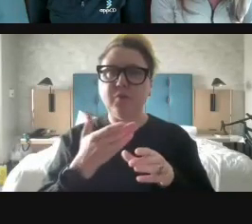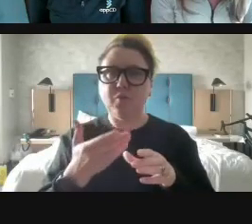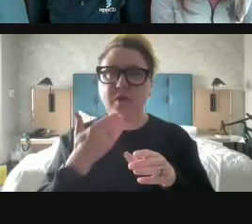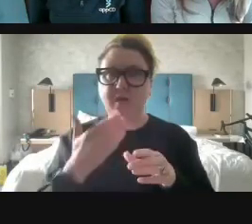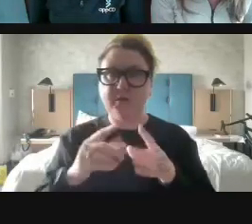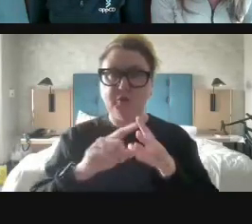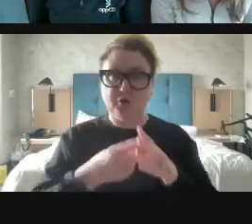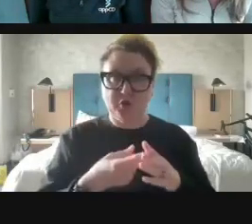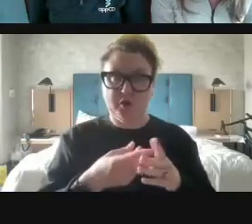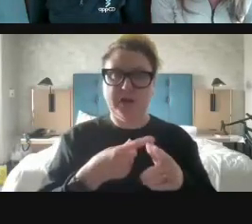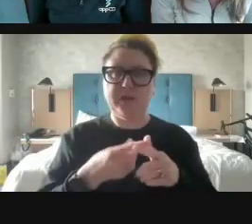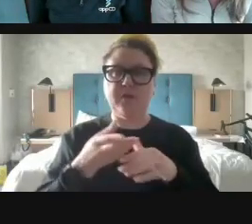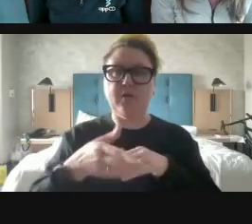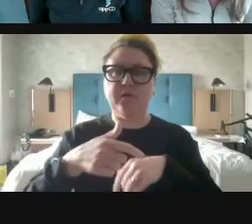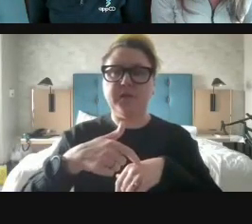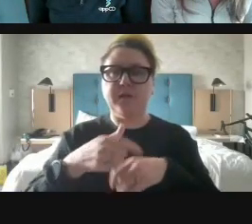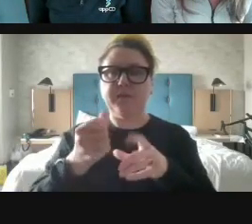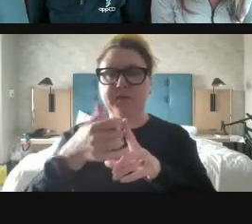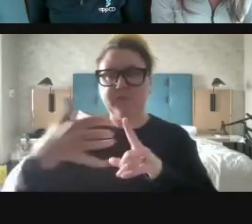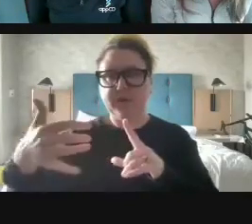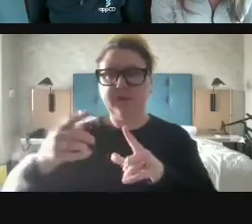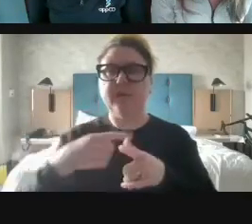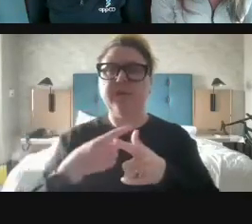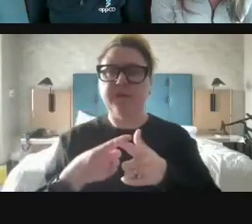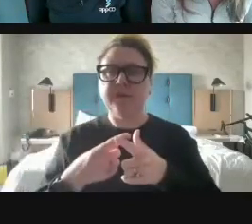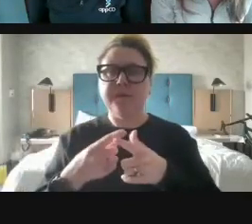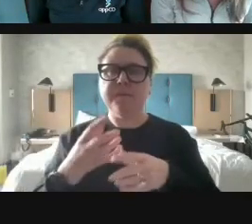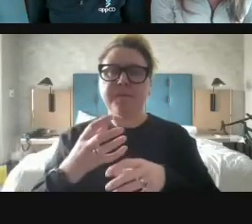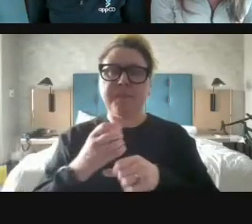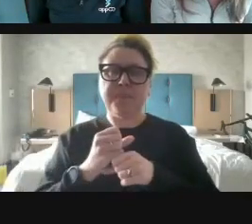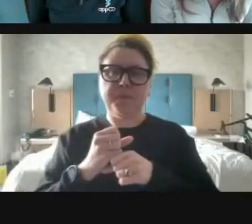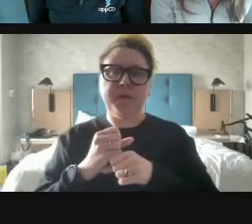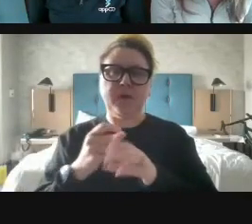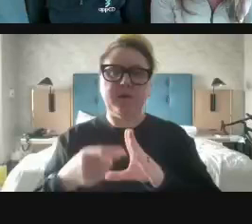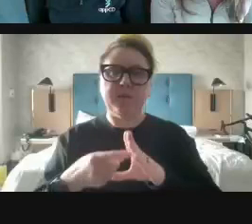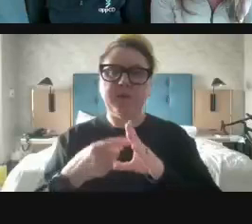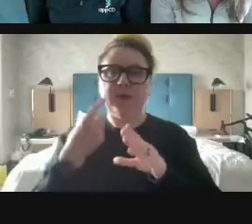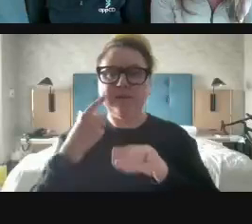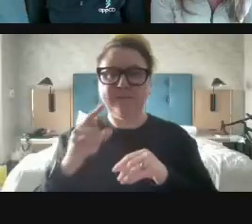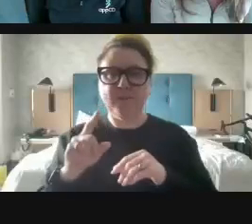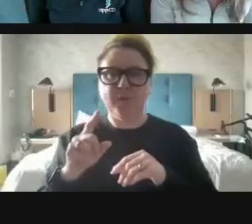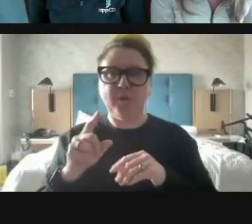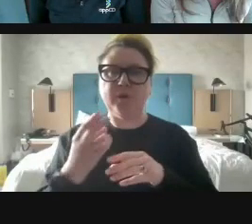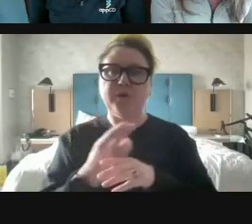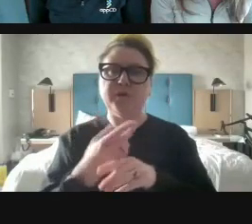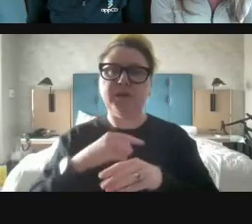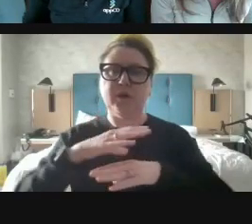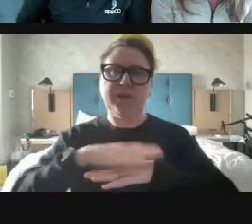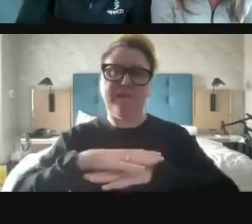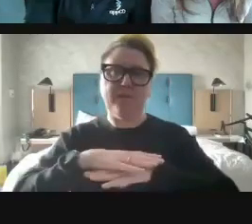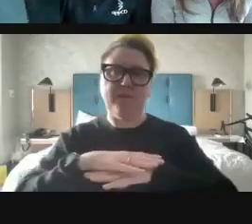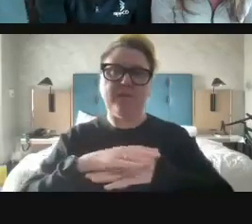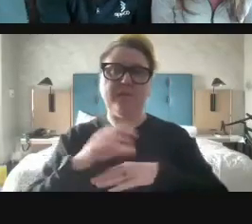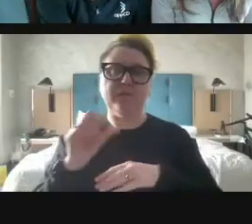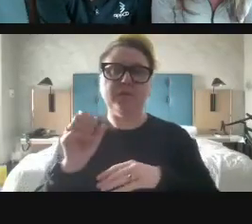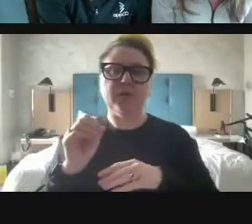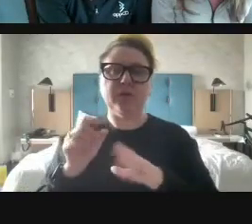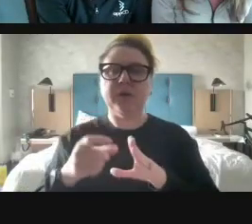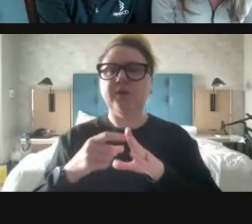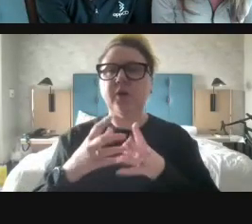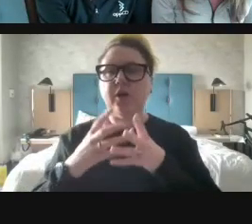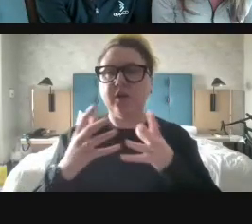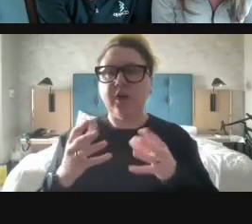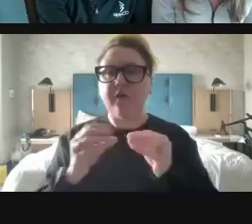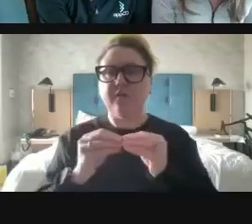there. And then eventually we did get like a mandate to use our platform. But it took a lot of